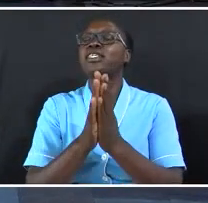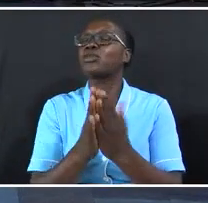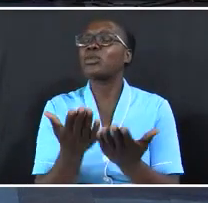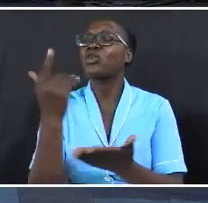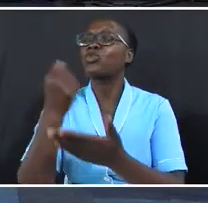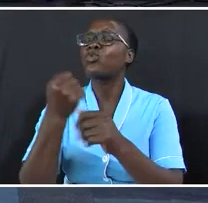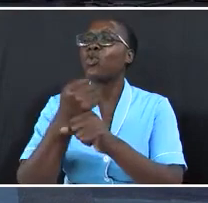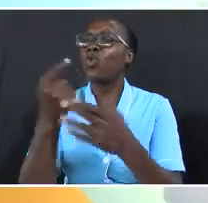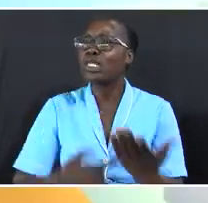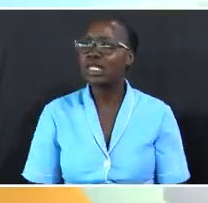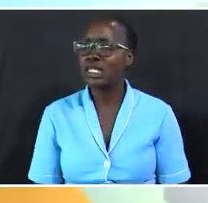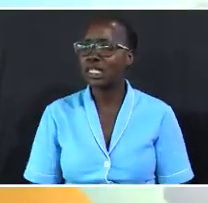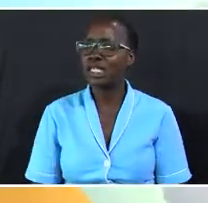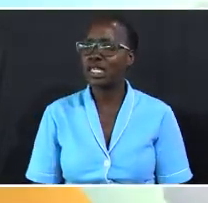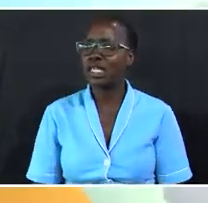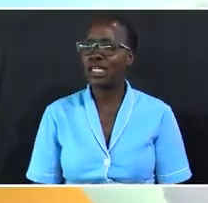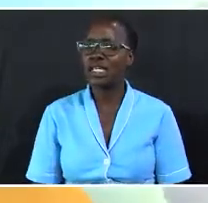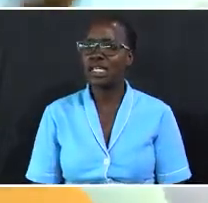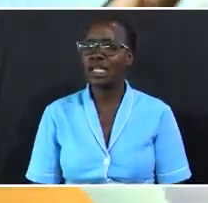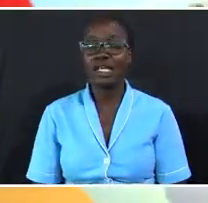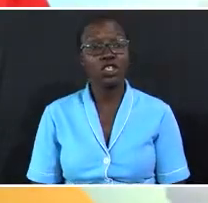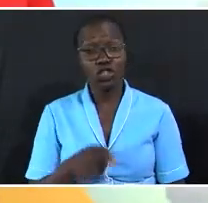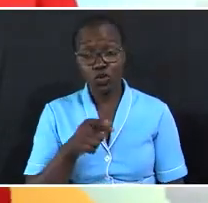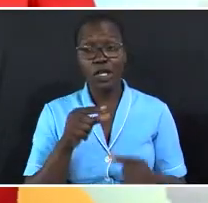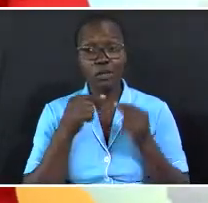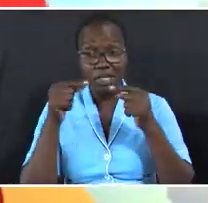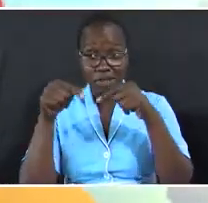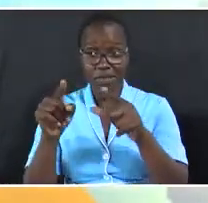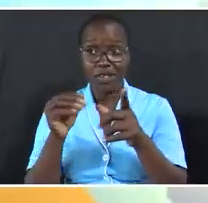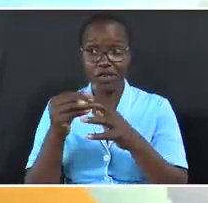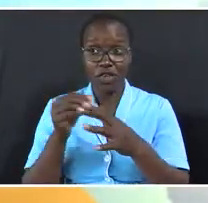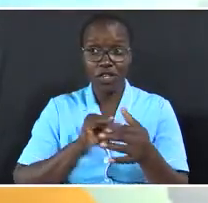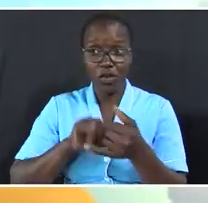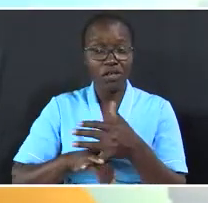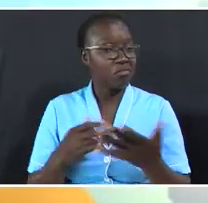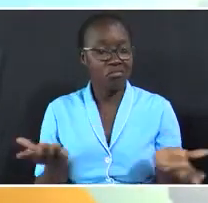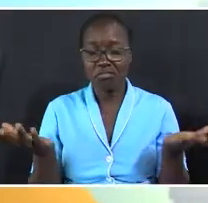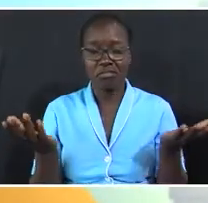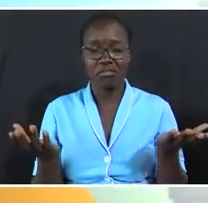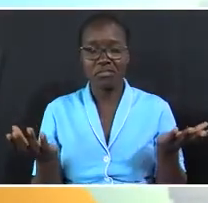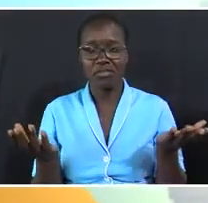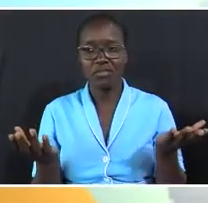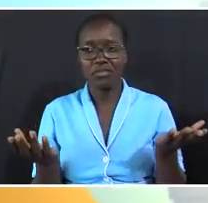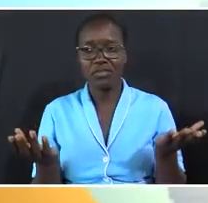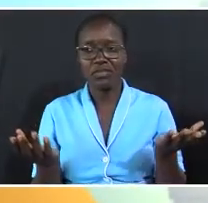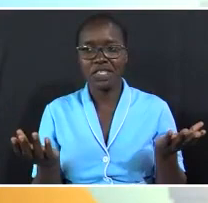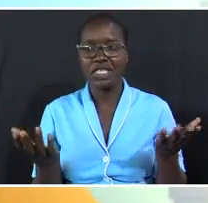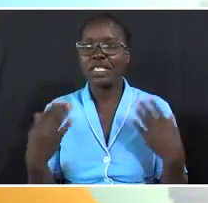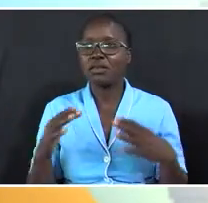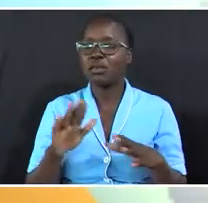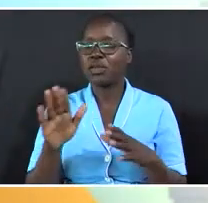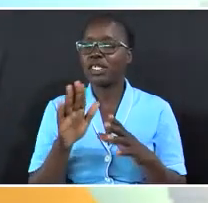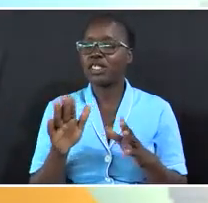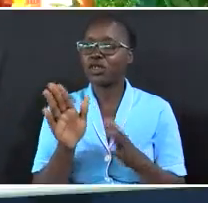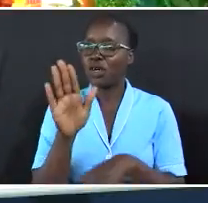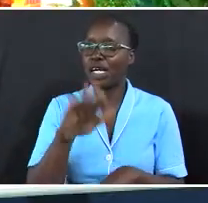what? Unless you are the pastor himself or the wife, isn't it? Have people in your